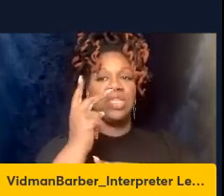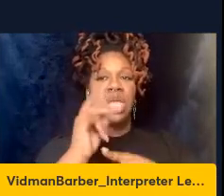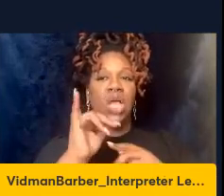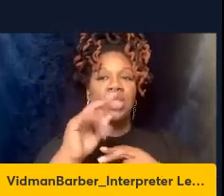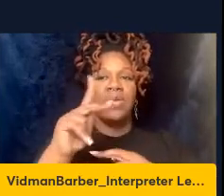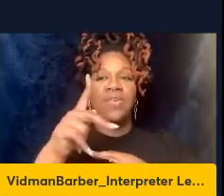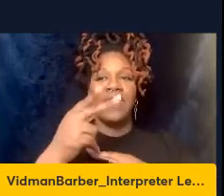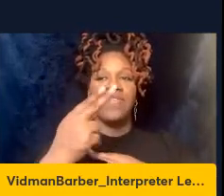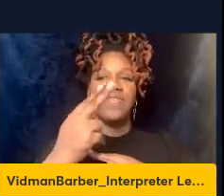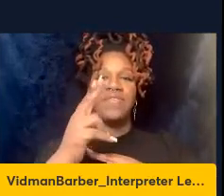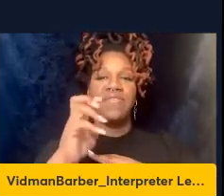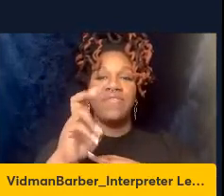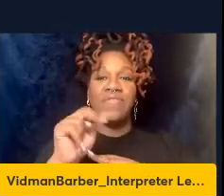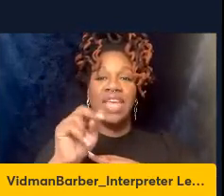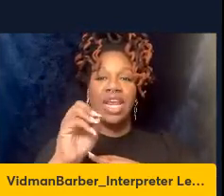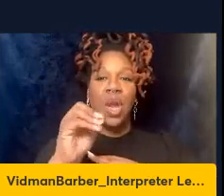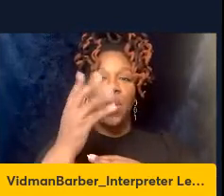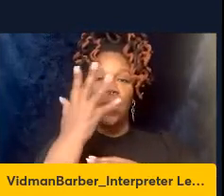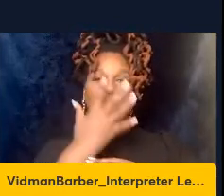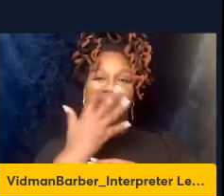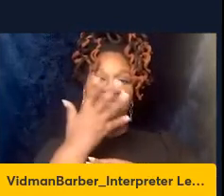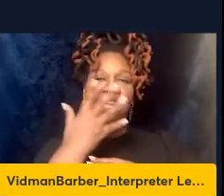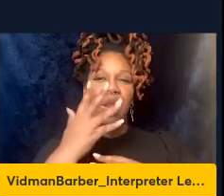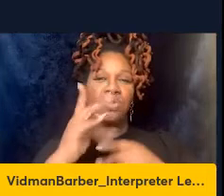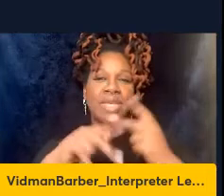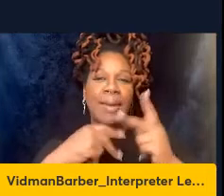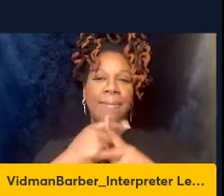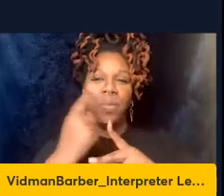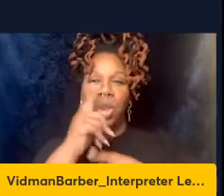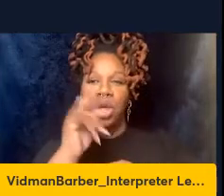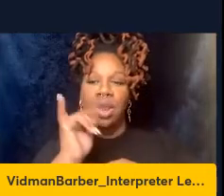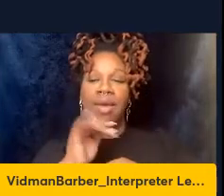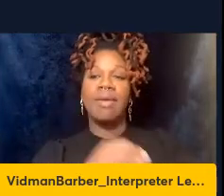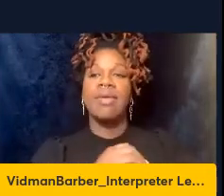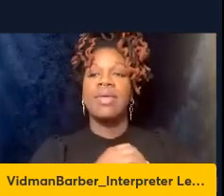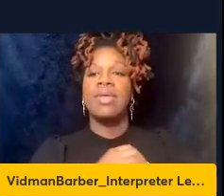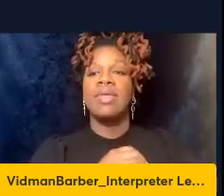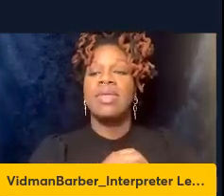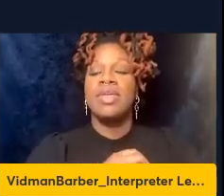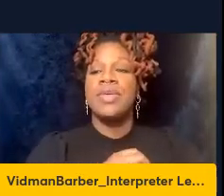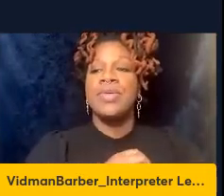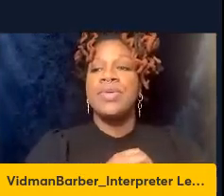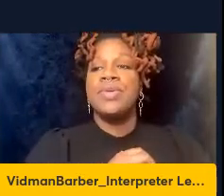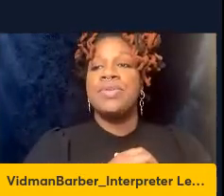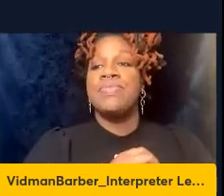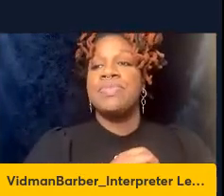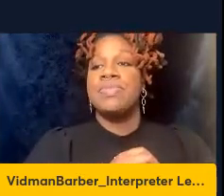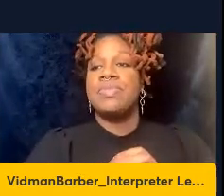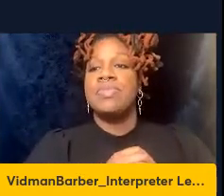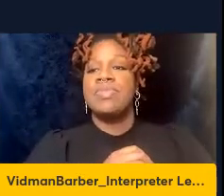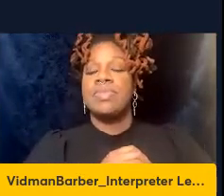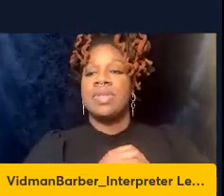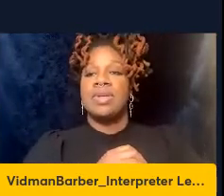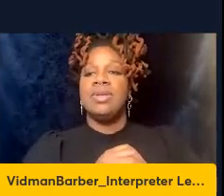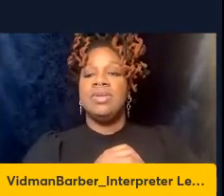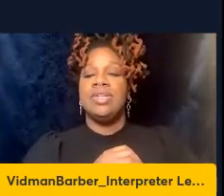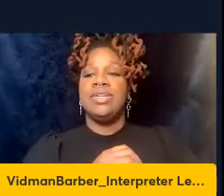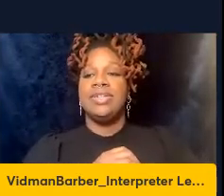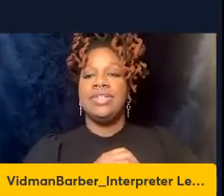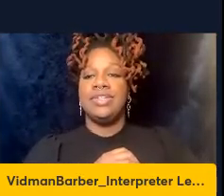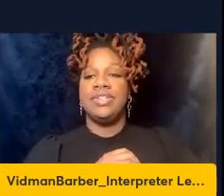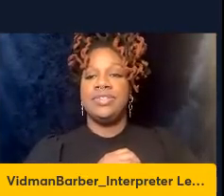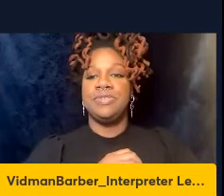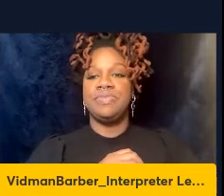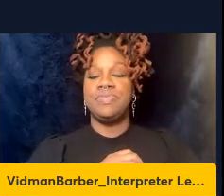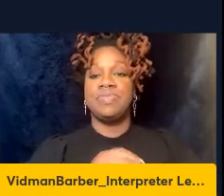where for IgM, we actually do see a lot of antibodies against our short chain saturated fats, but not the antigen specific antibodies as we saw with